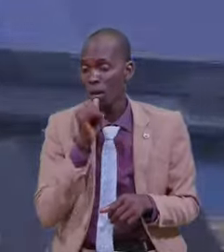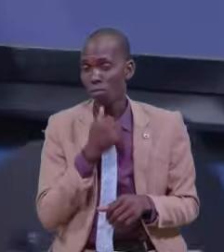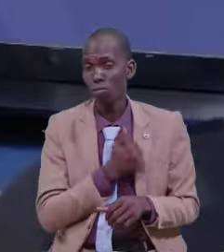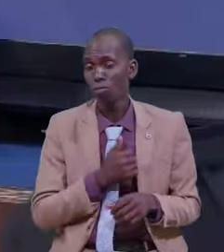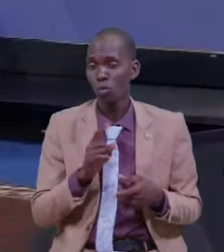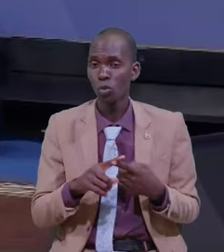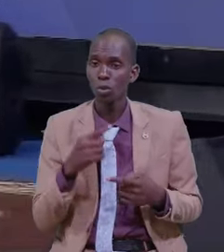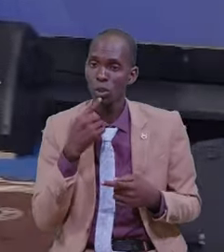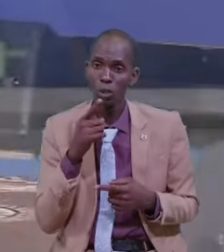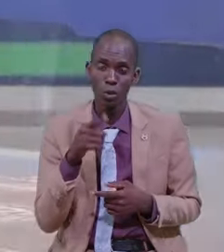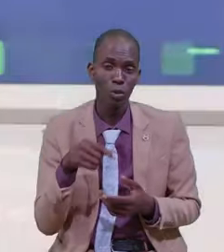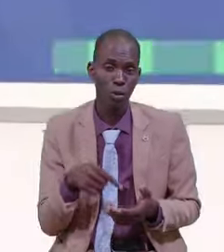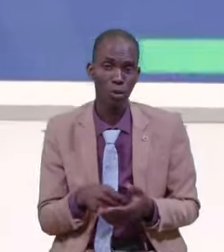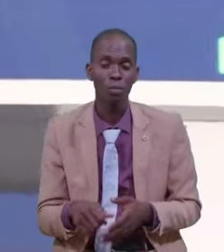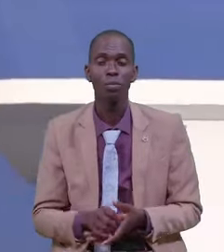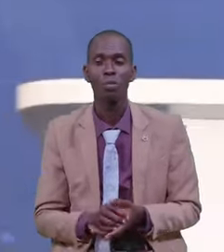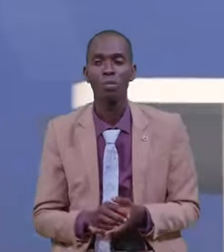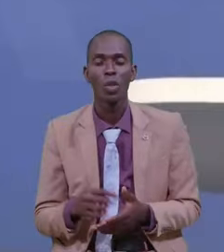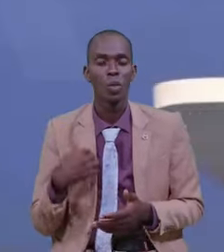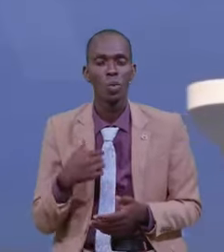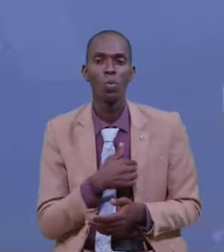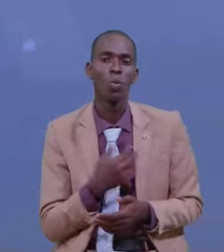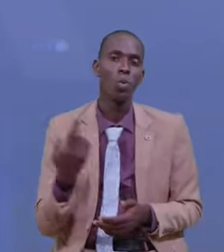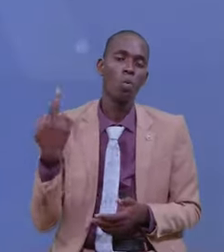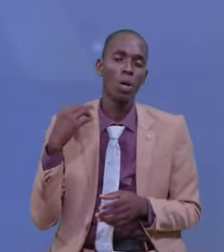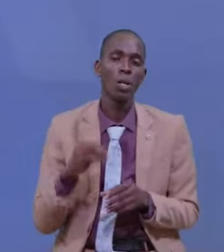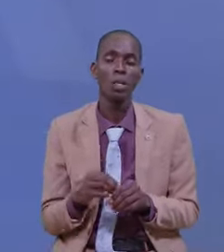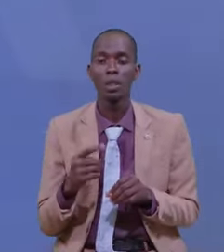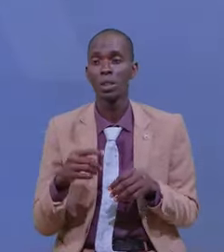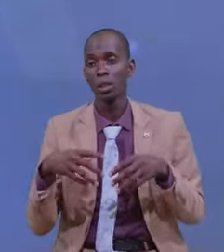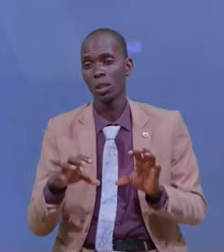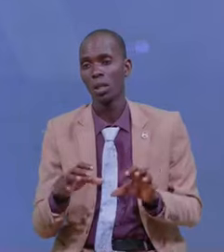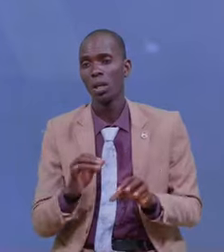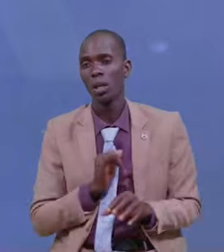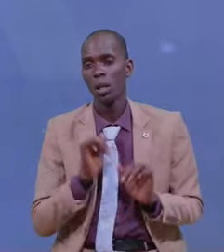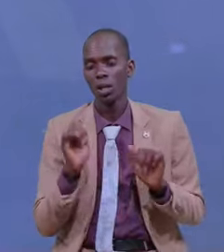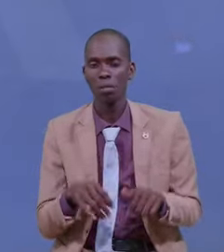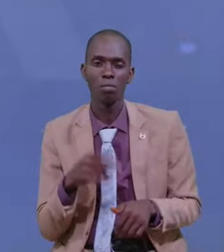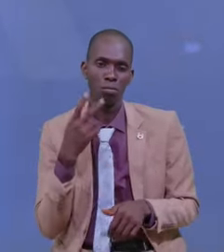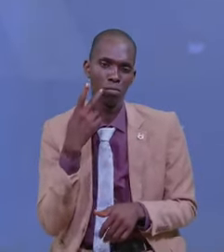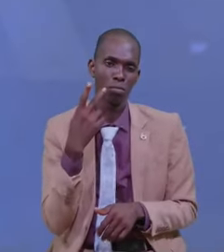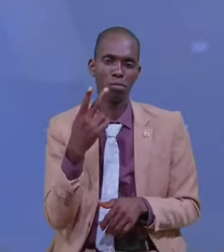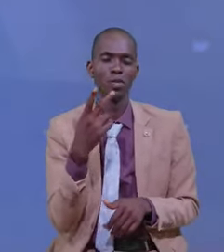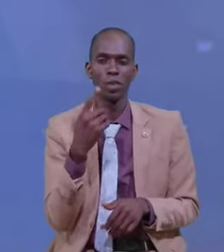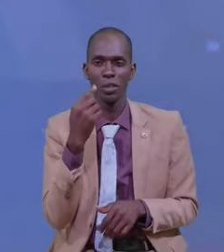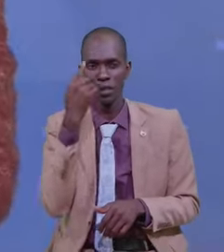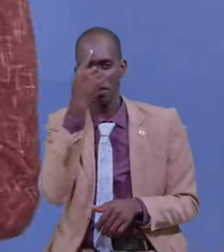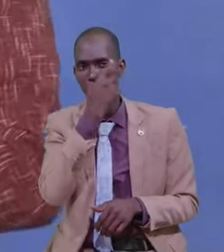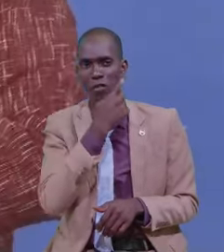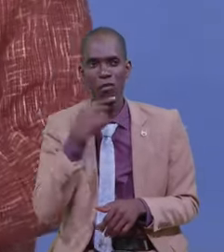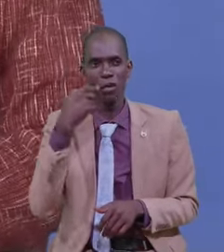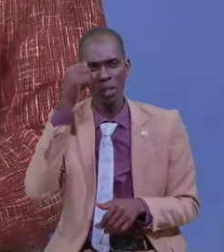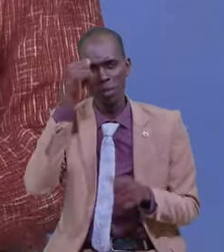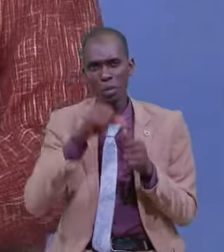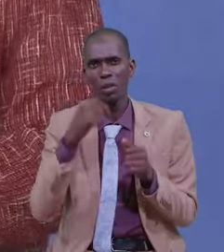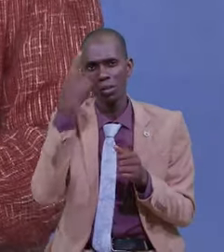this. We're in the class and, you know, I can see the face of the teacher now. And